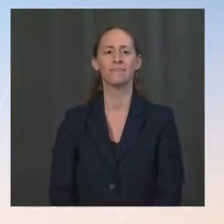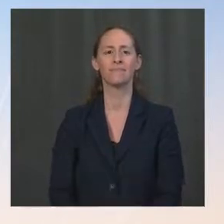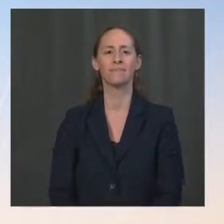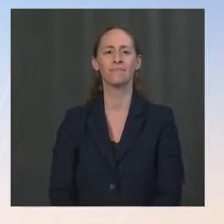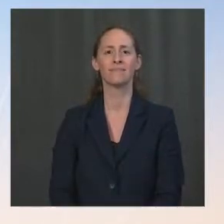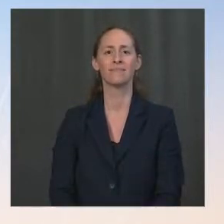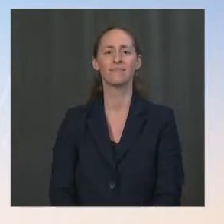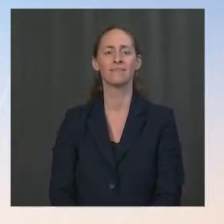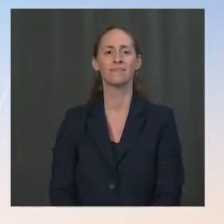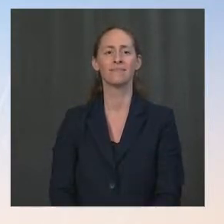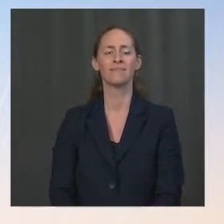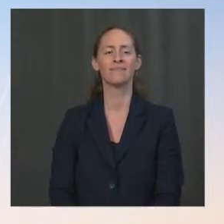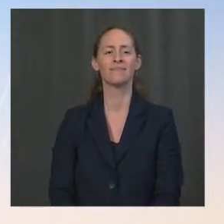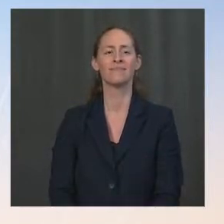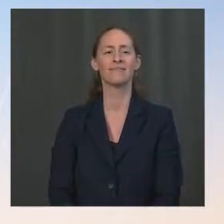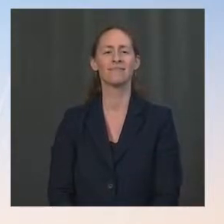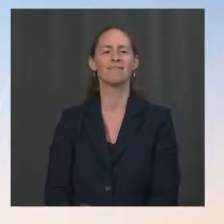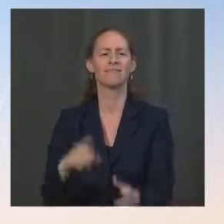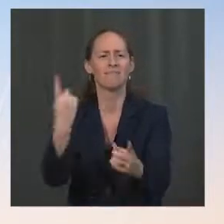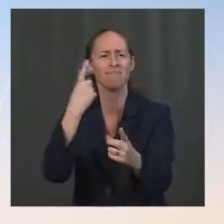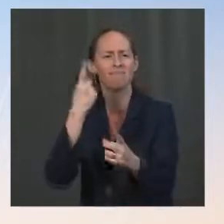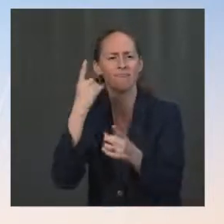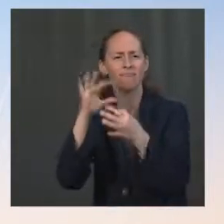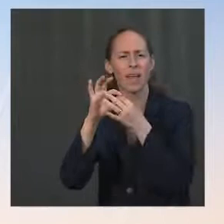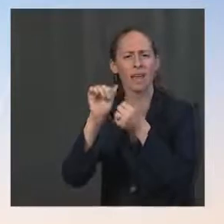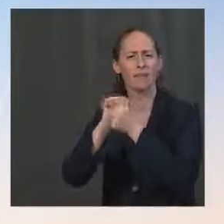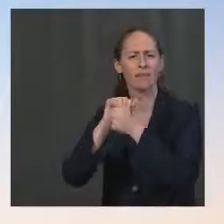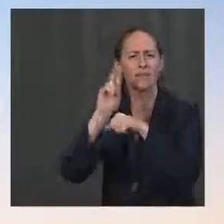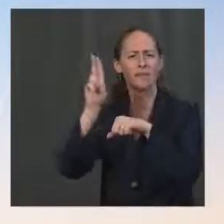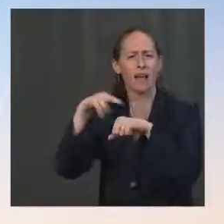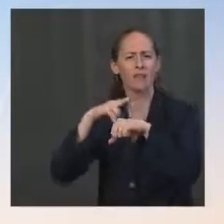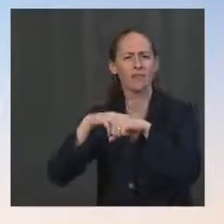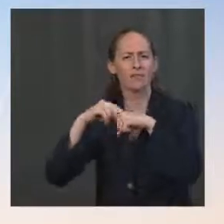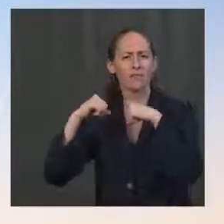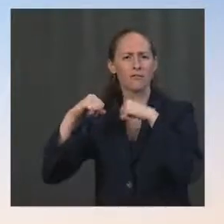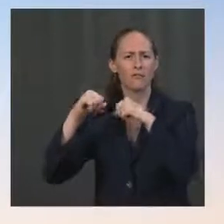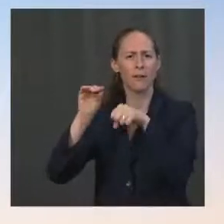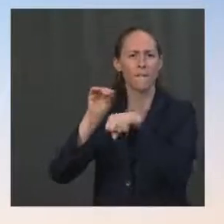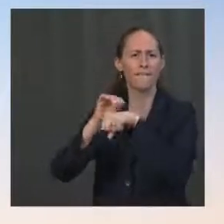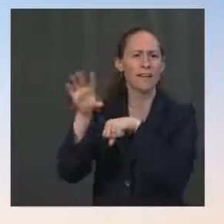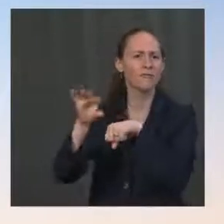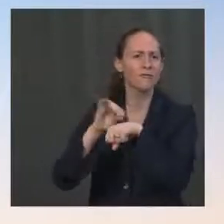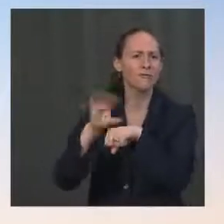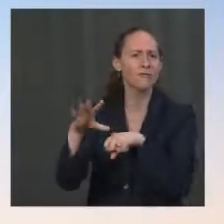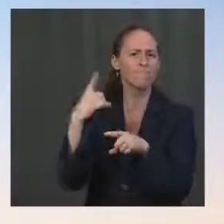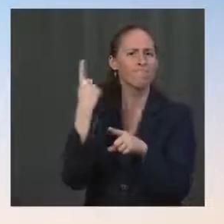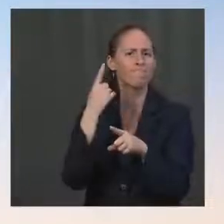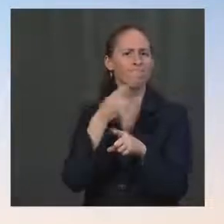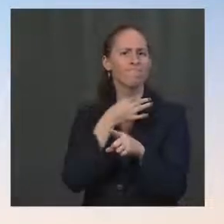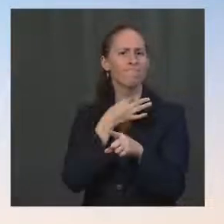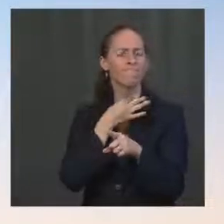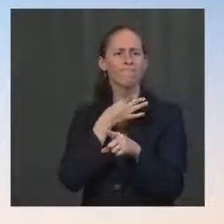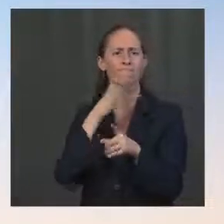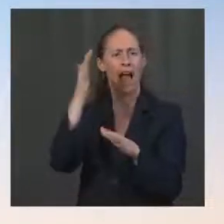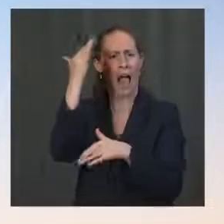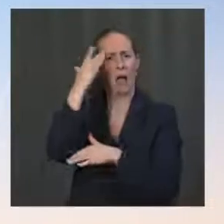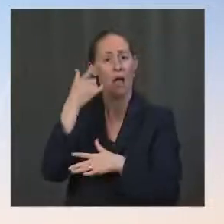his national security advisors, namely that an attack is likely. I know you're limited, but is there any